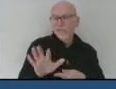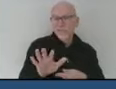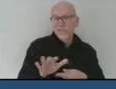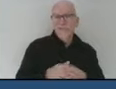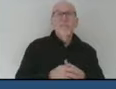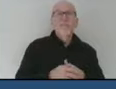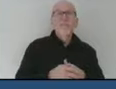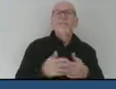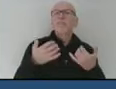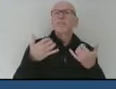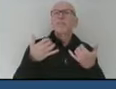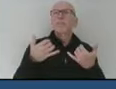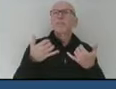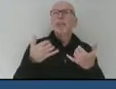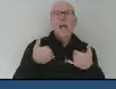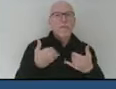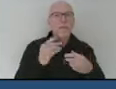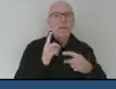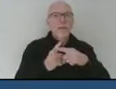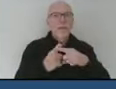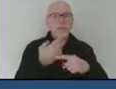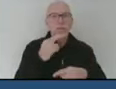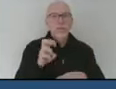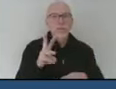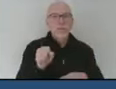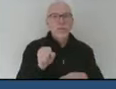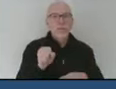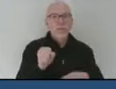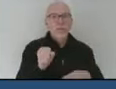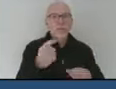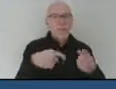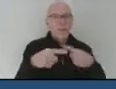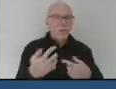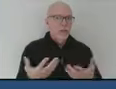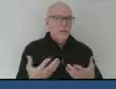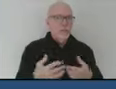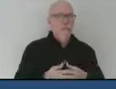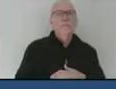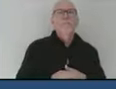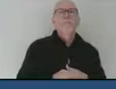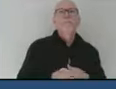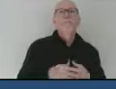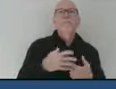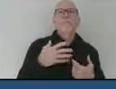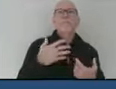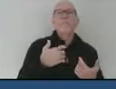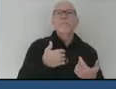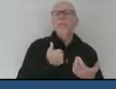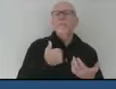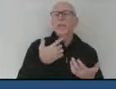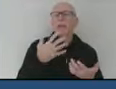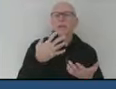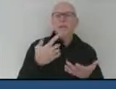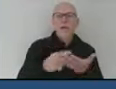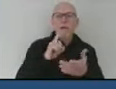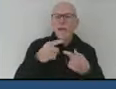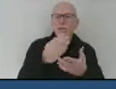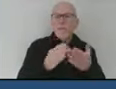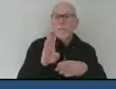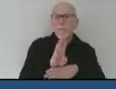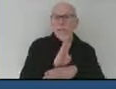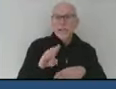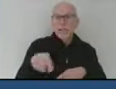There is a lot of encouraging news surrounding us as well. And I've talked about businesses that are coming